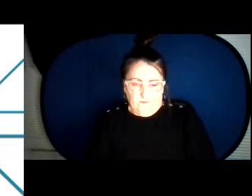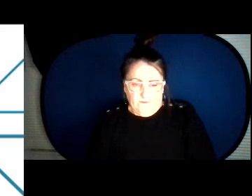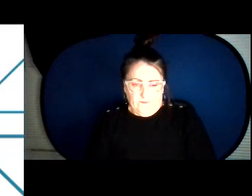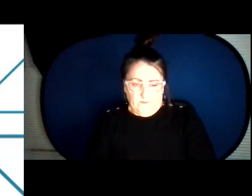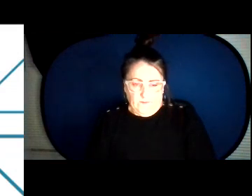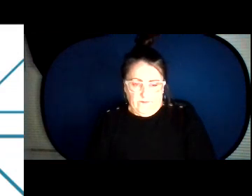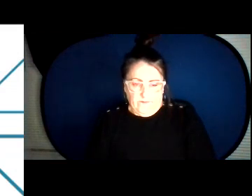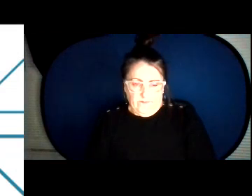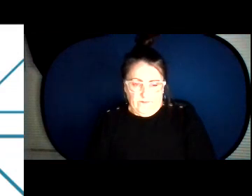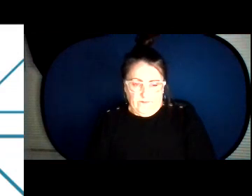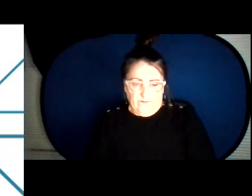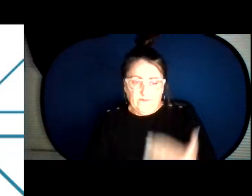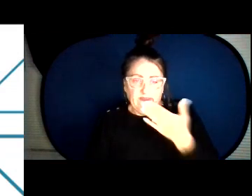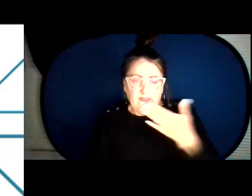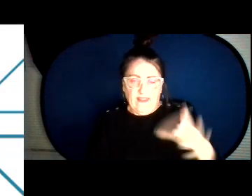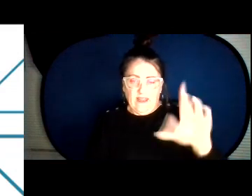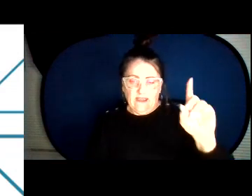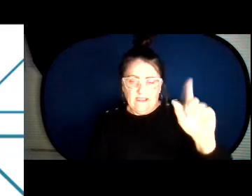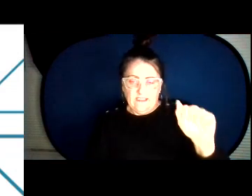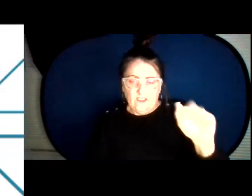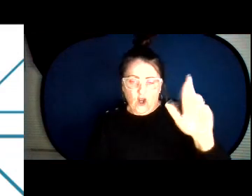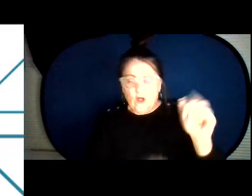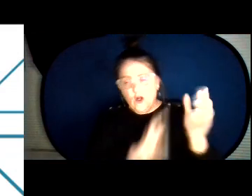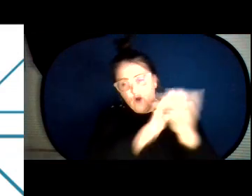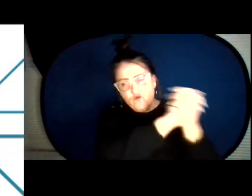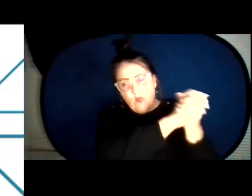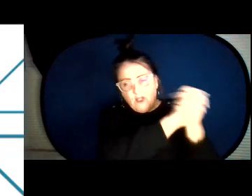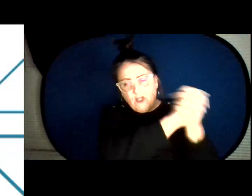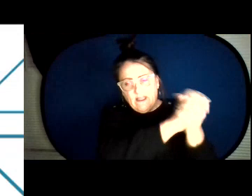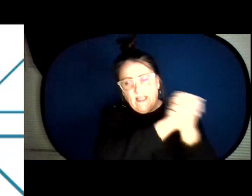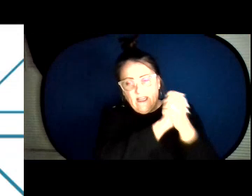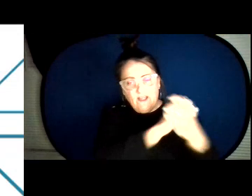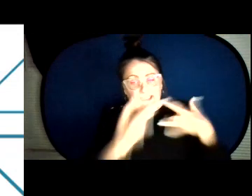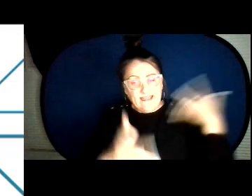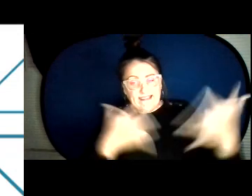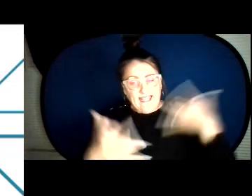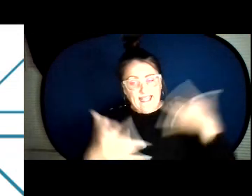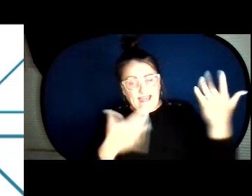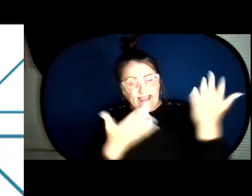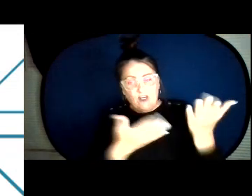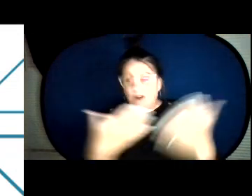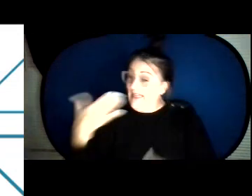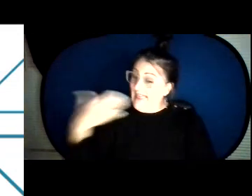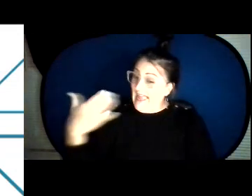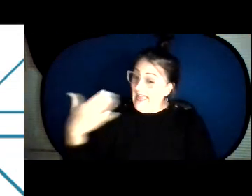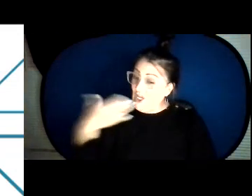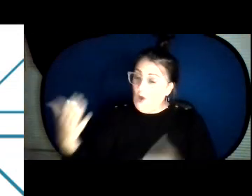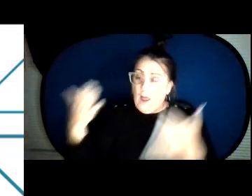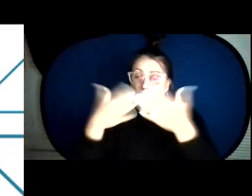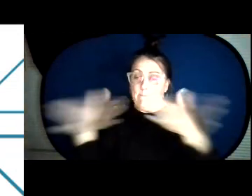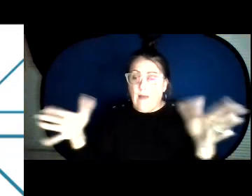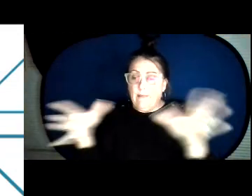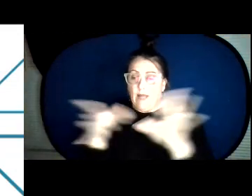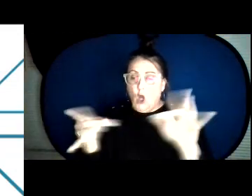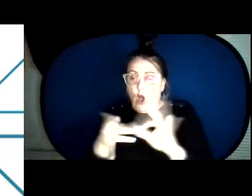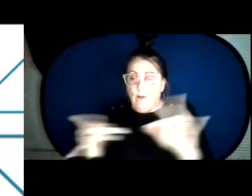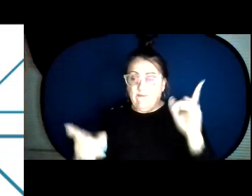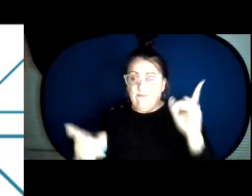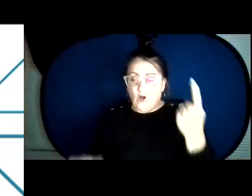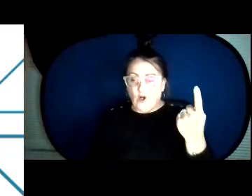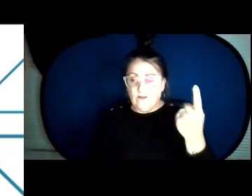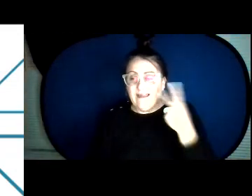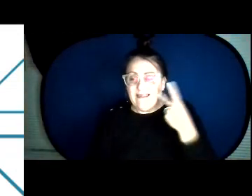Thank you, Dara. Congrats on your appointment. We're so happy to have you here. Thank you. We're going to go to public comment first. I see there might be